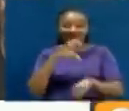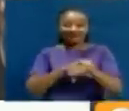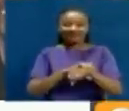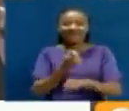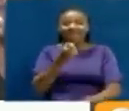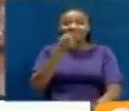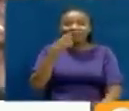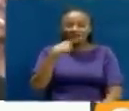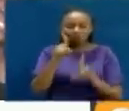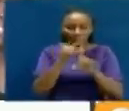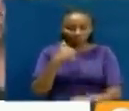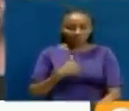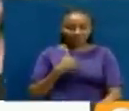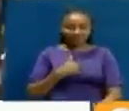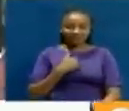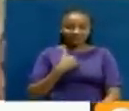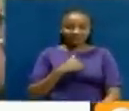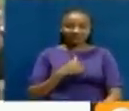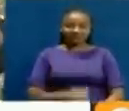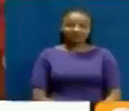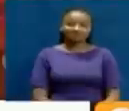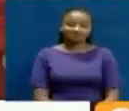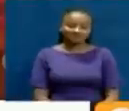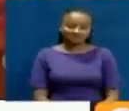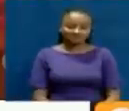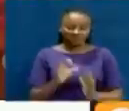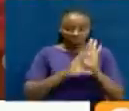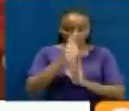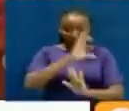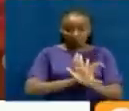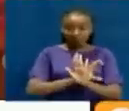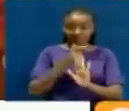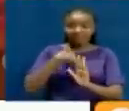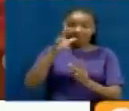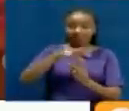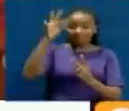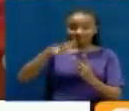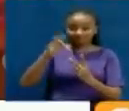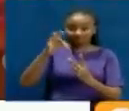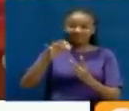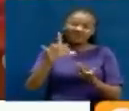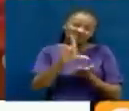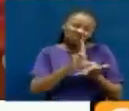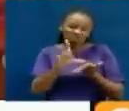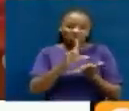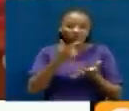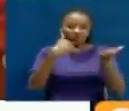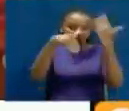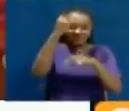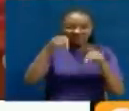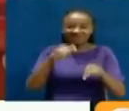and surgery course at a local institution. Mainly I've chosen a local university in